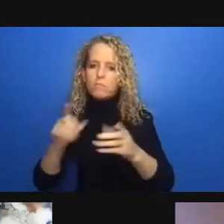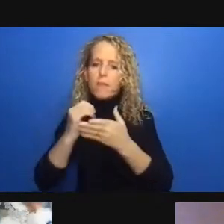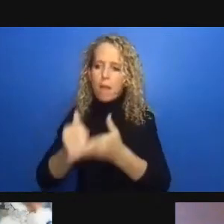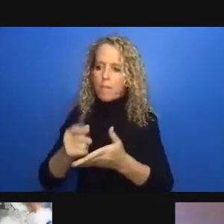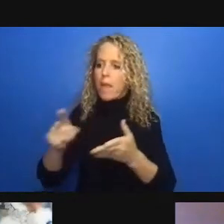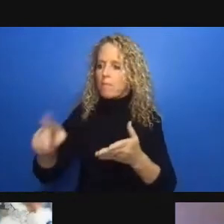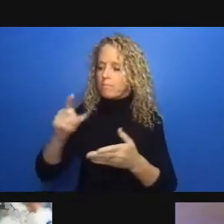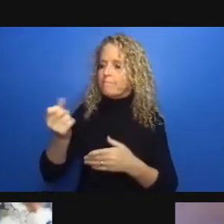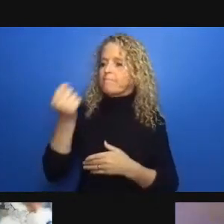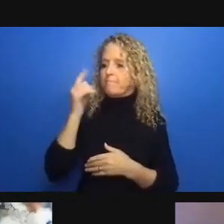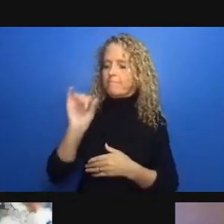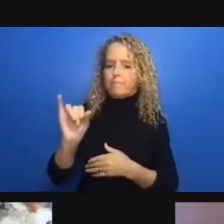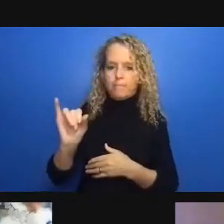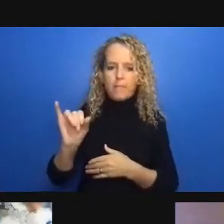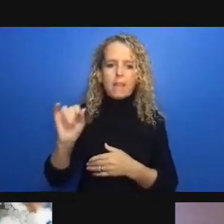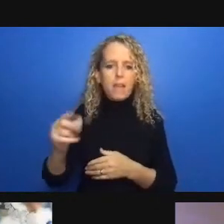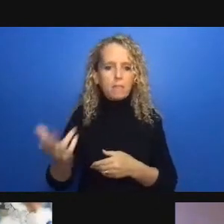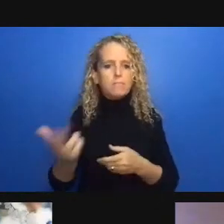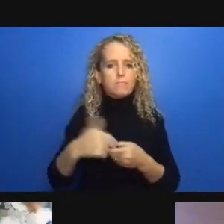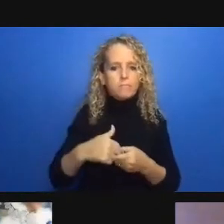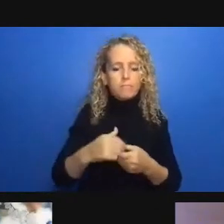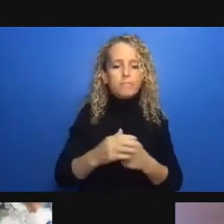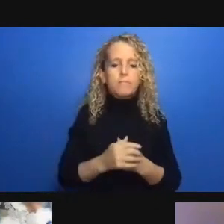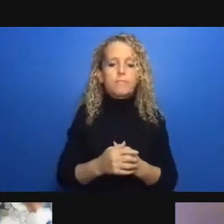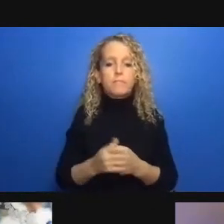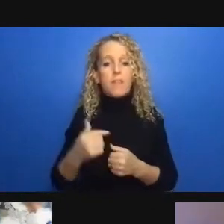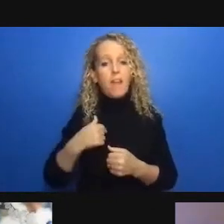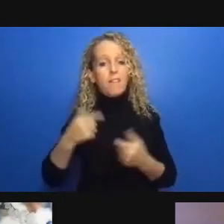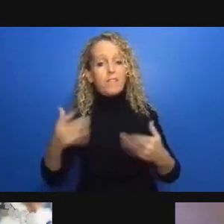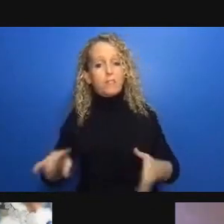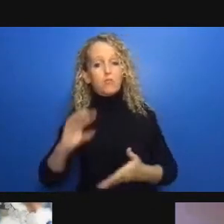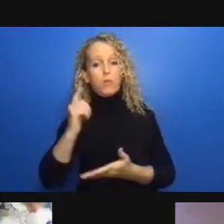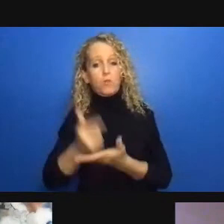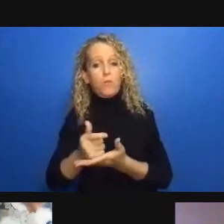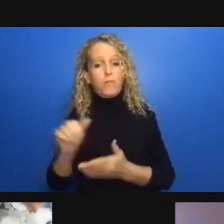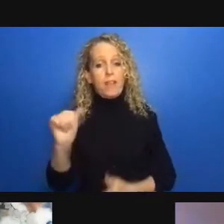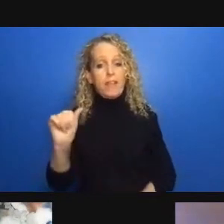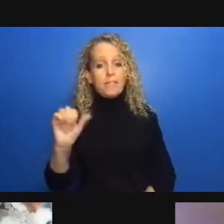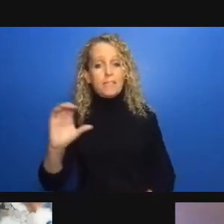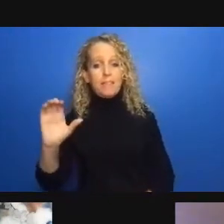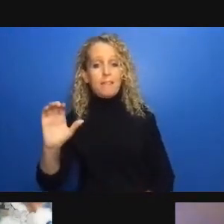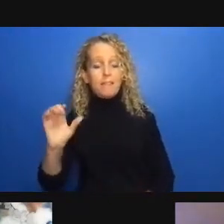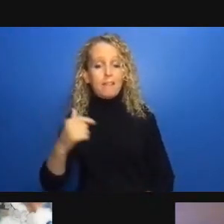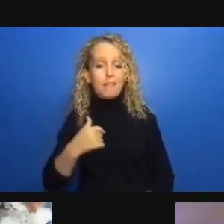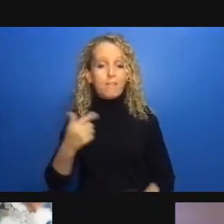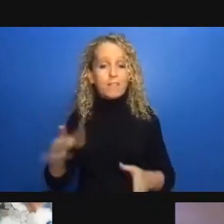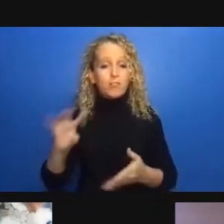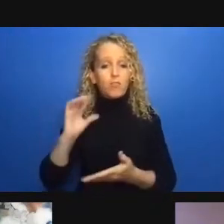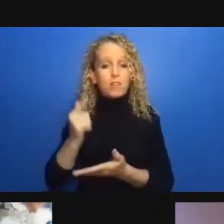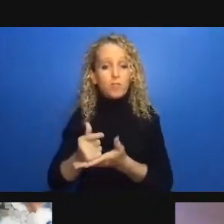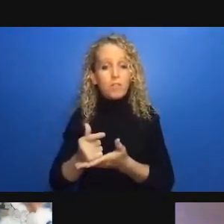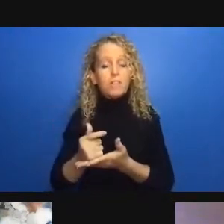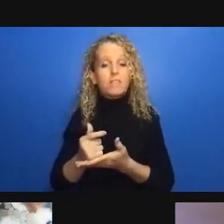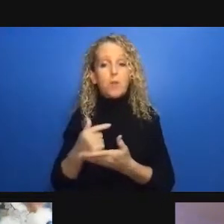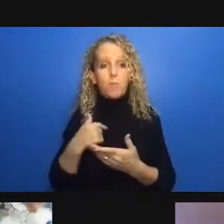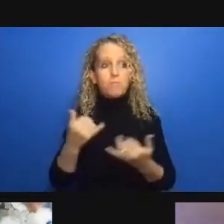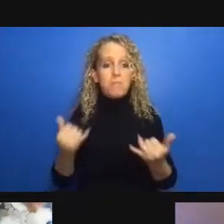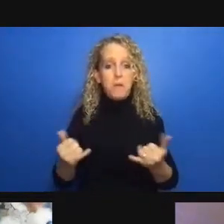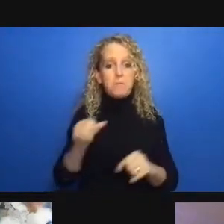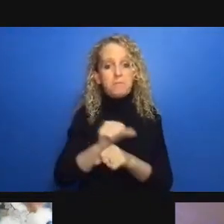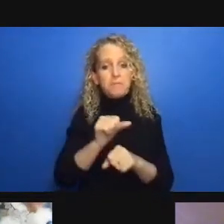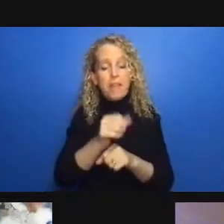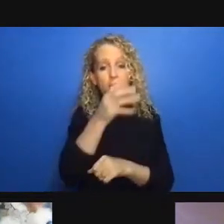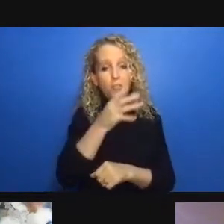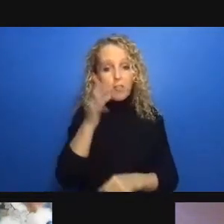developing, you know, through education. I'm a graduate of the AC as well, so finding myself in agriculture. And I think we need